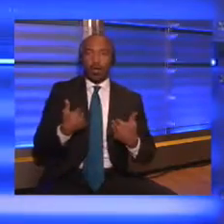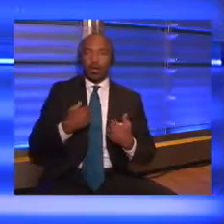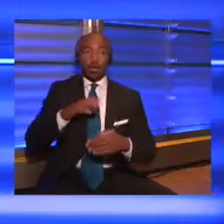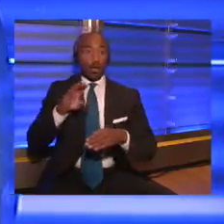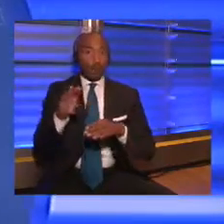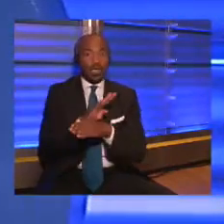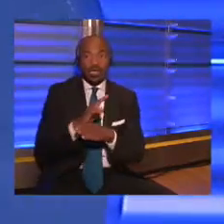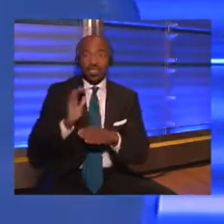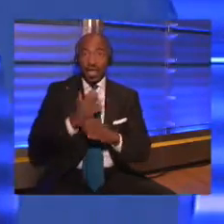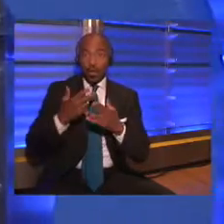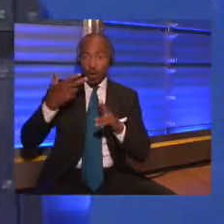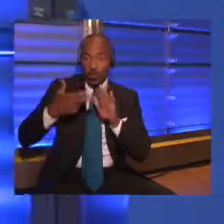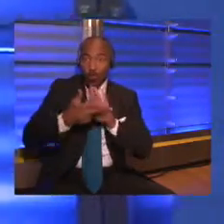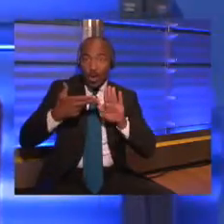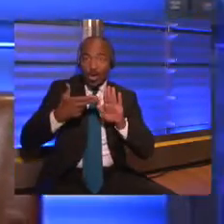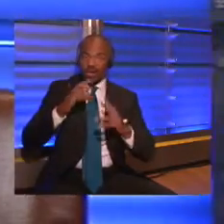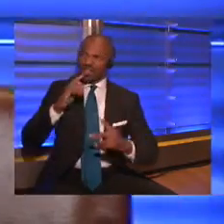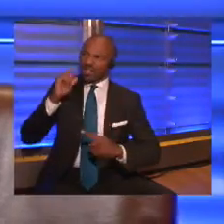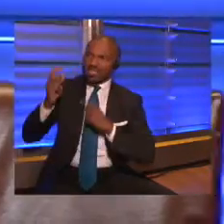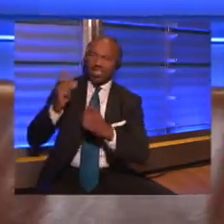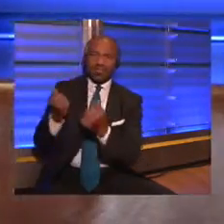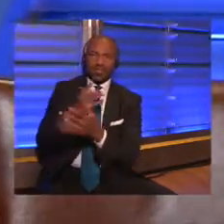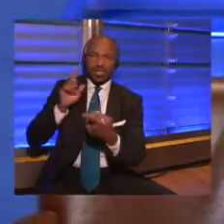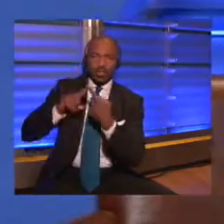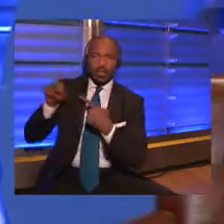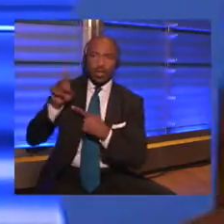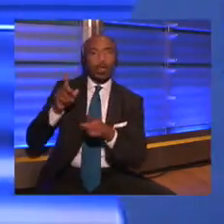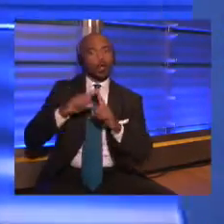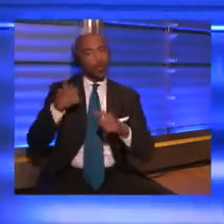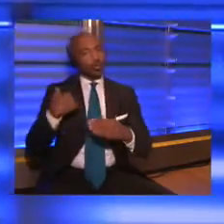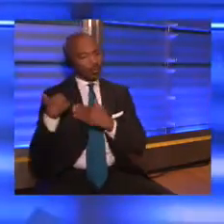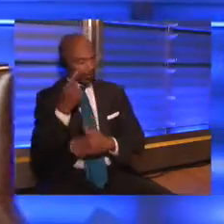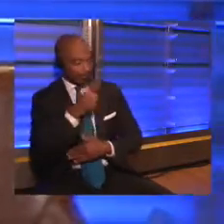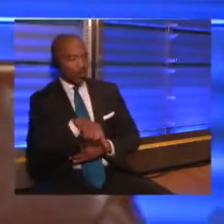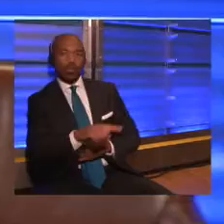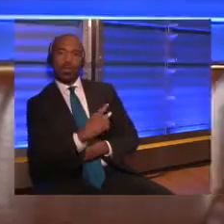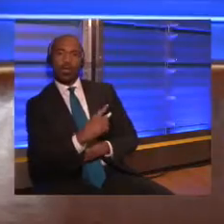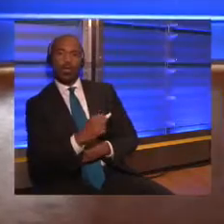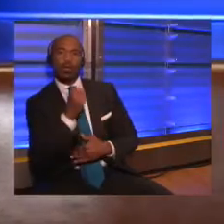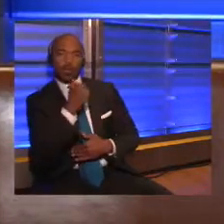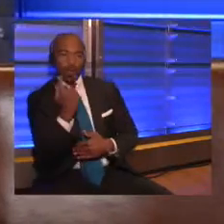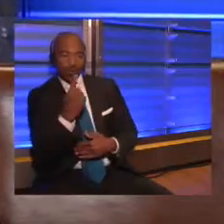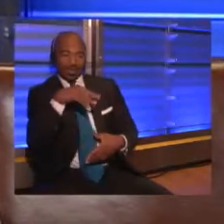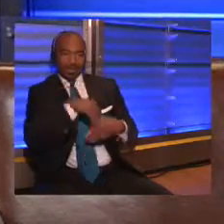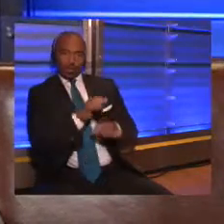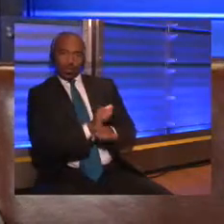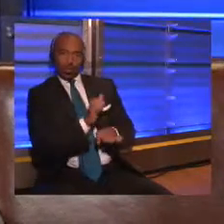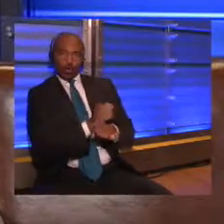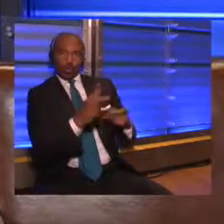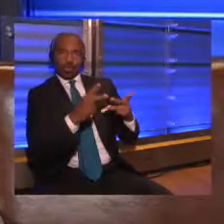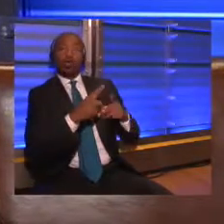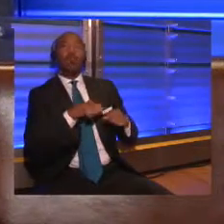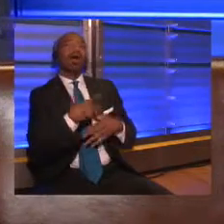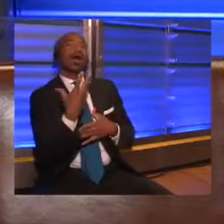a responsibility to them, a responsibility to take care of them outside of our four walls, a responsibility